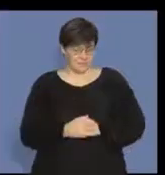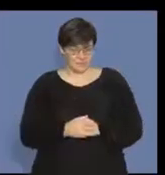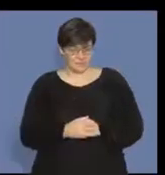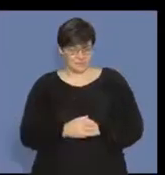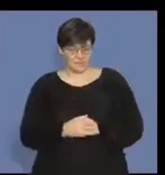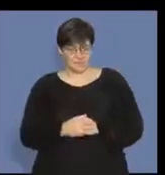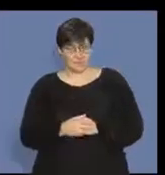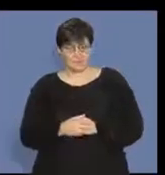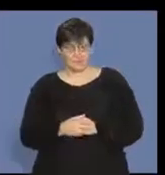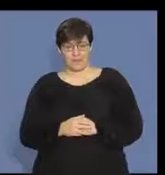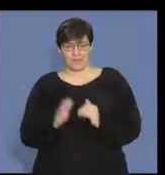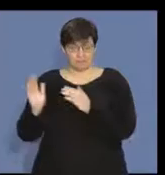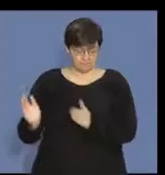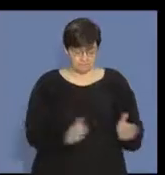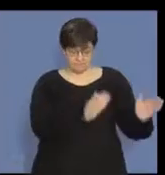we said